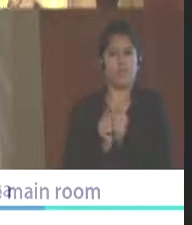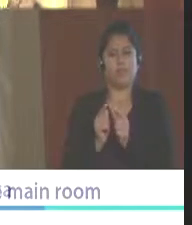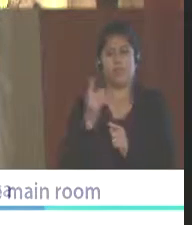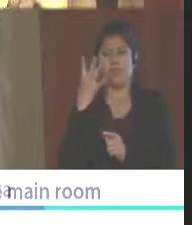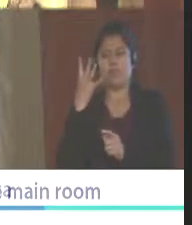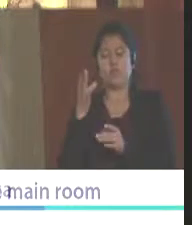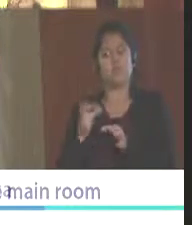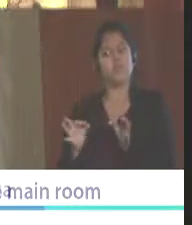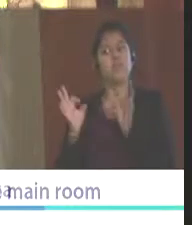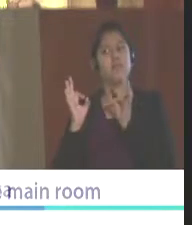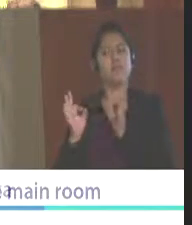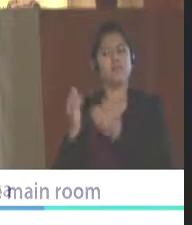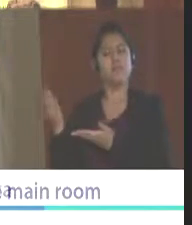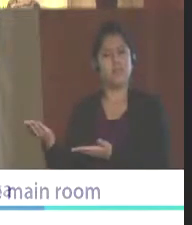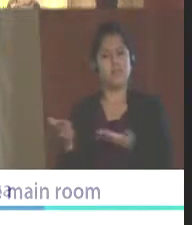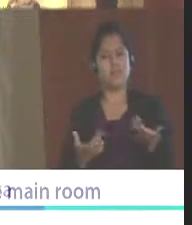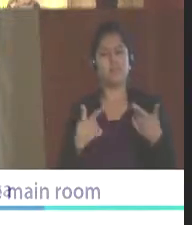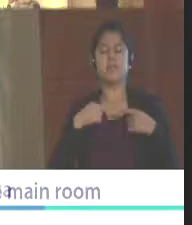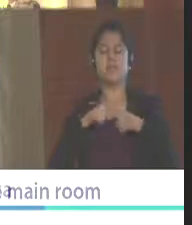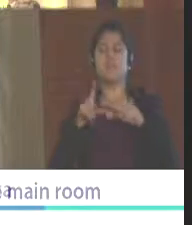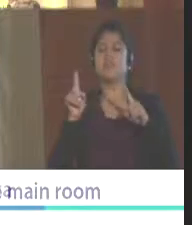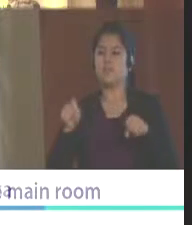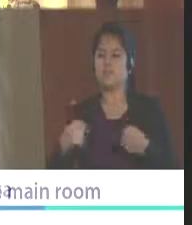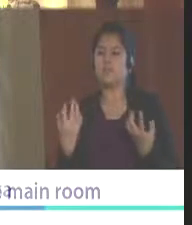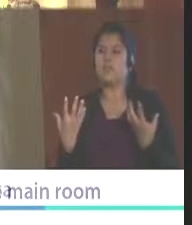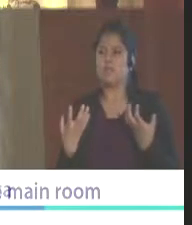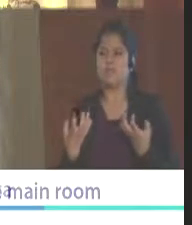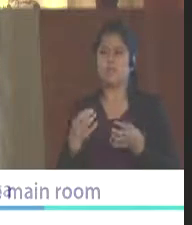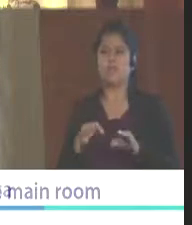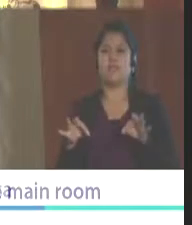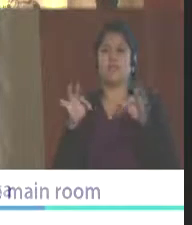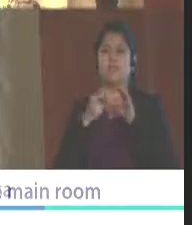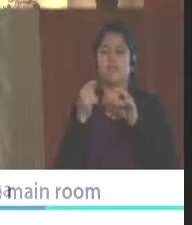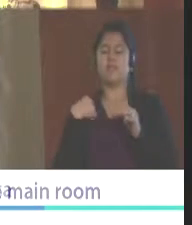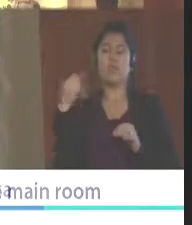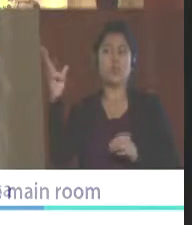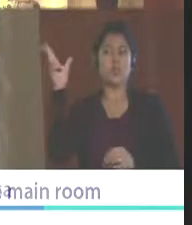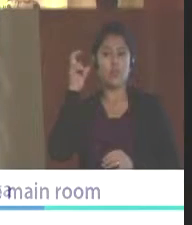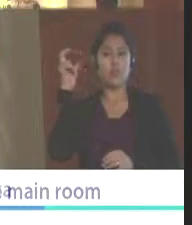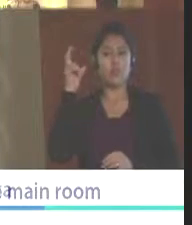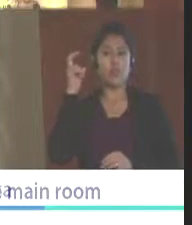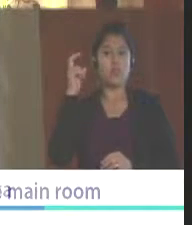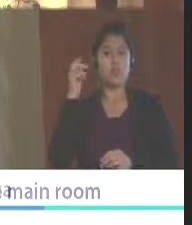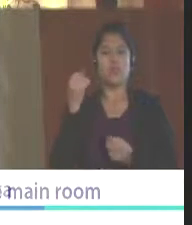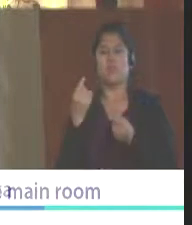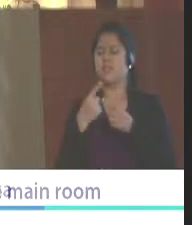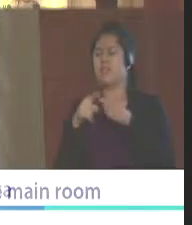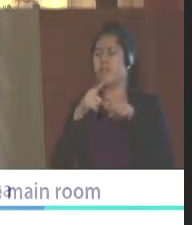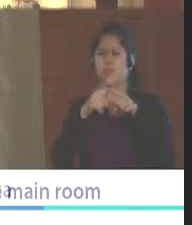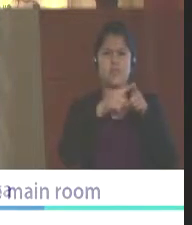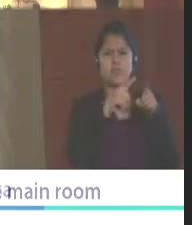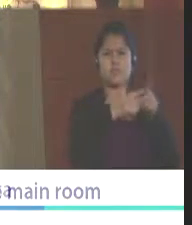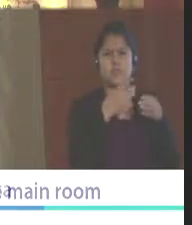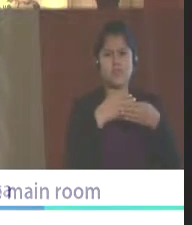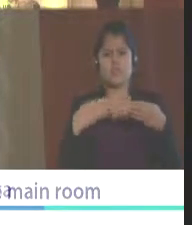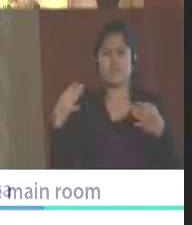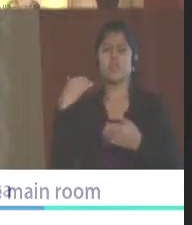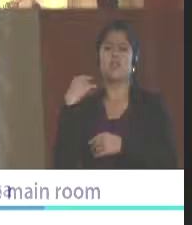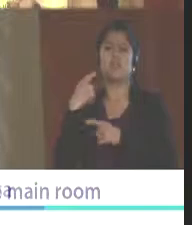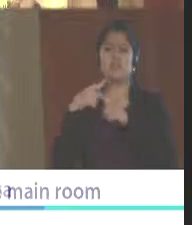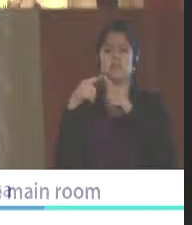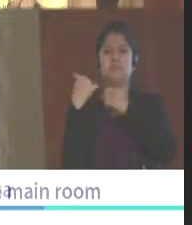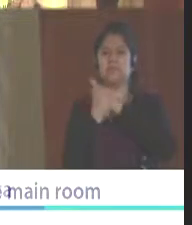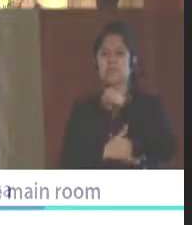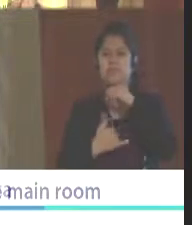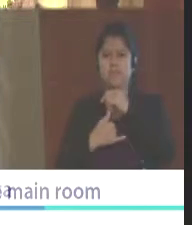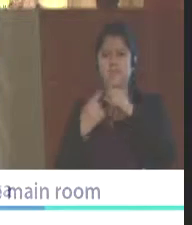point out that we have heard various national instruments being implemented in several countries across the